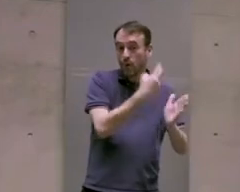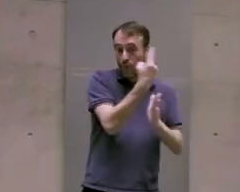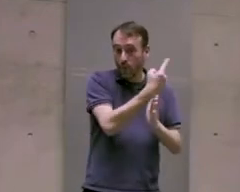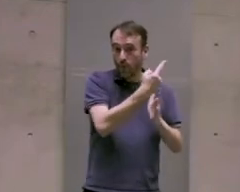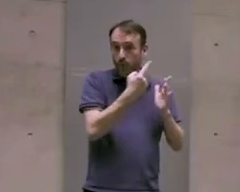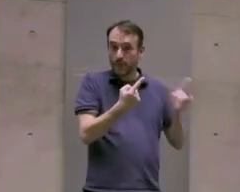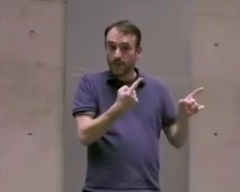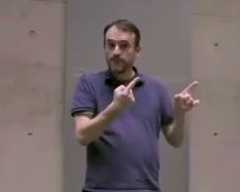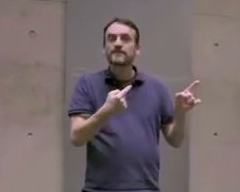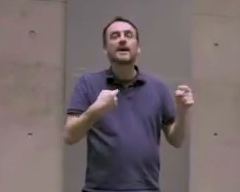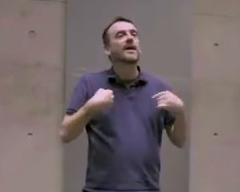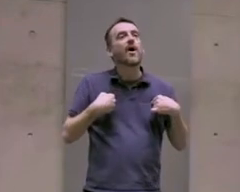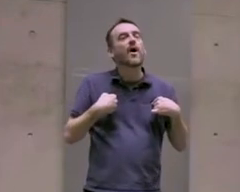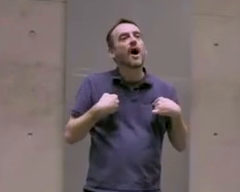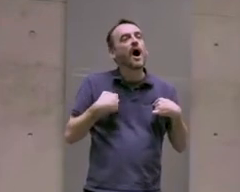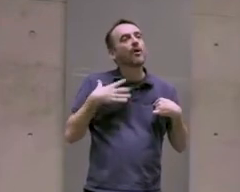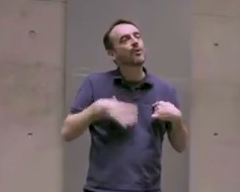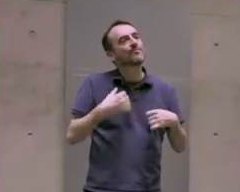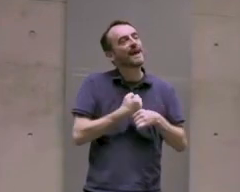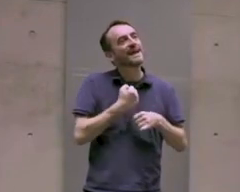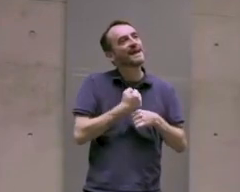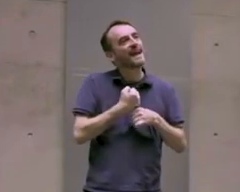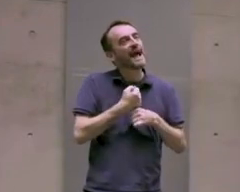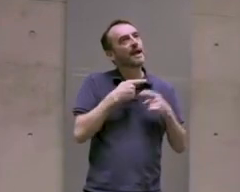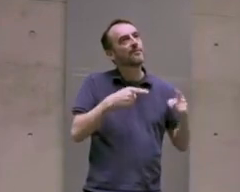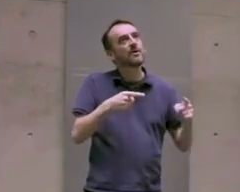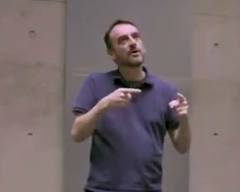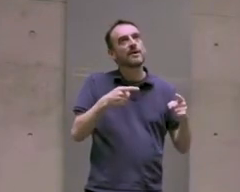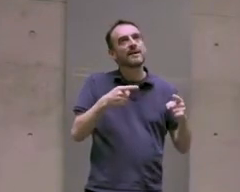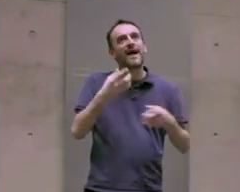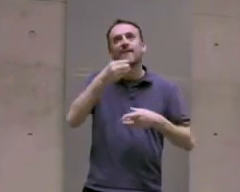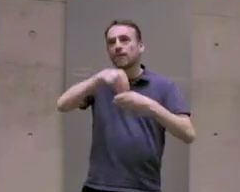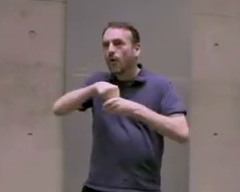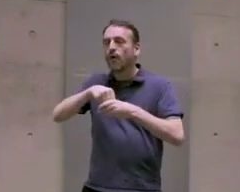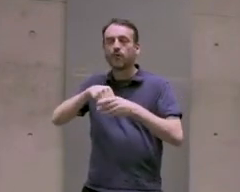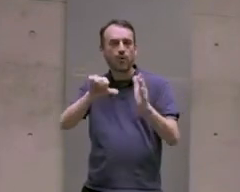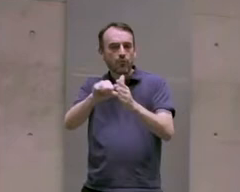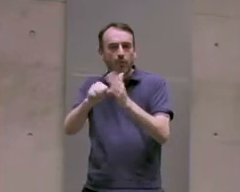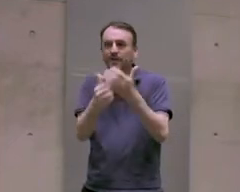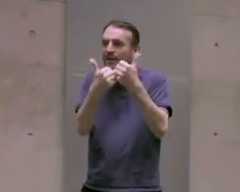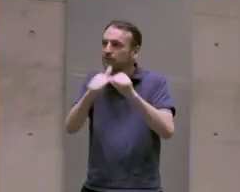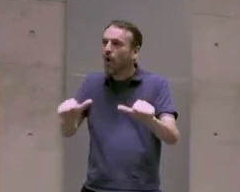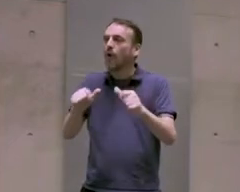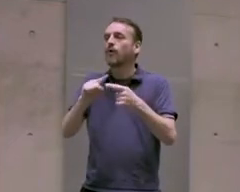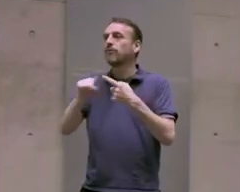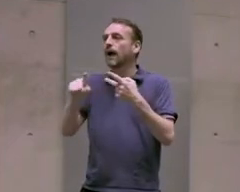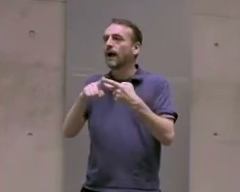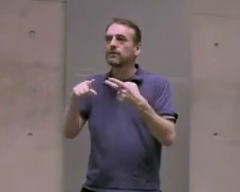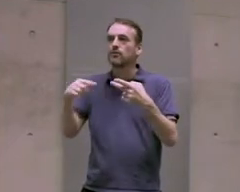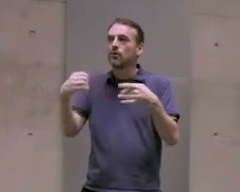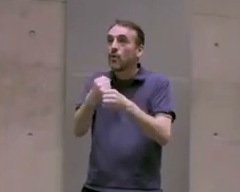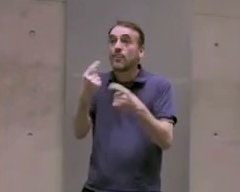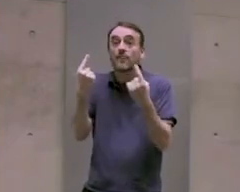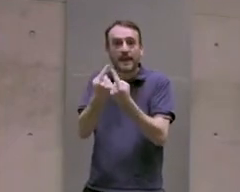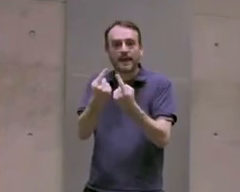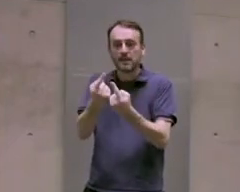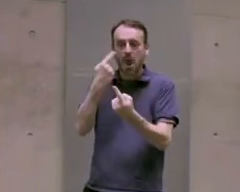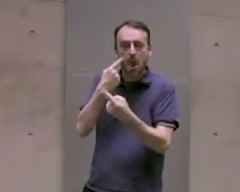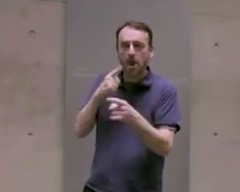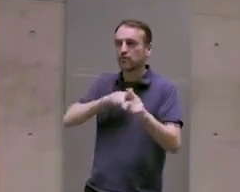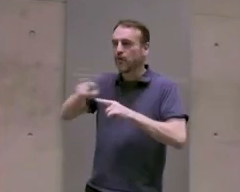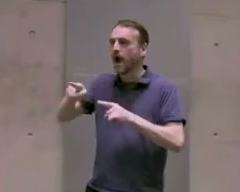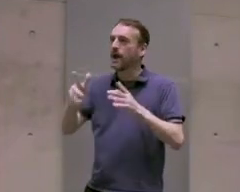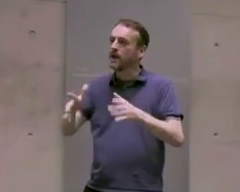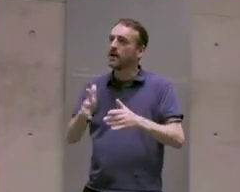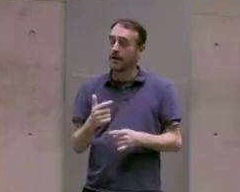play as the Doctor. I'd love to make a game where you're kind of solving problems and doing cool stuff. I think I really,